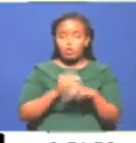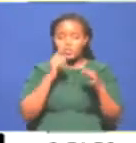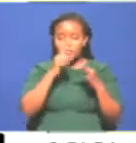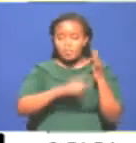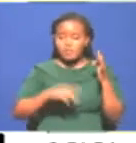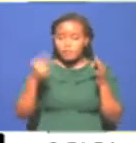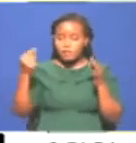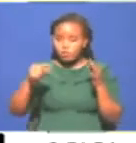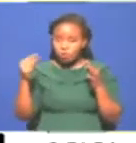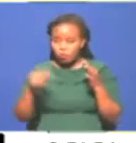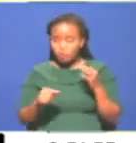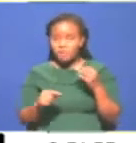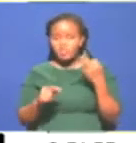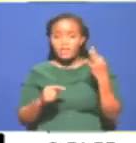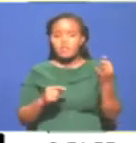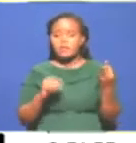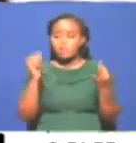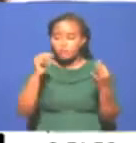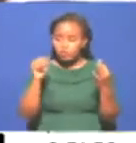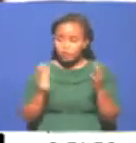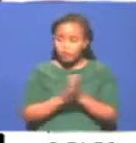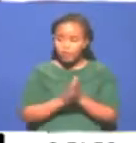2 gold, 3 silver, and 4 bronze medals in the one-week event.